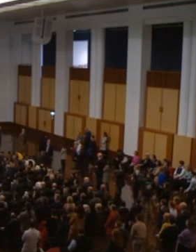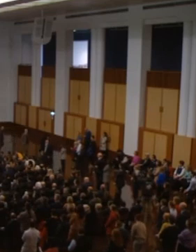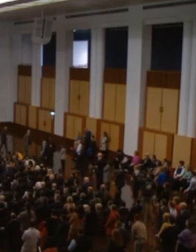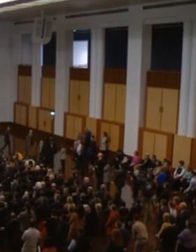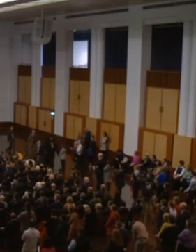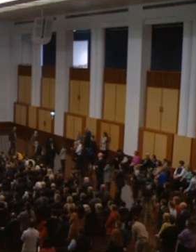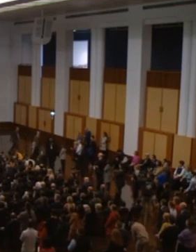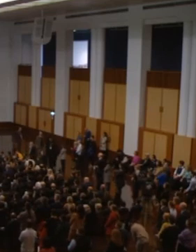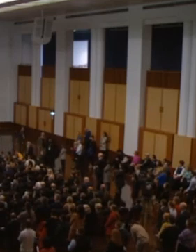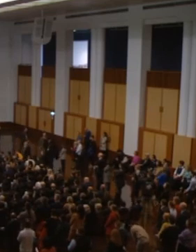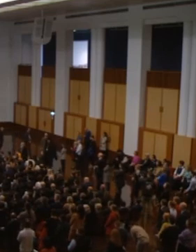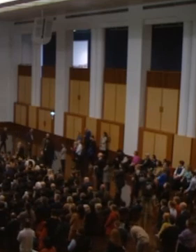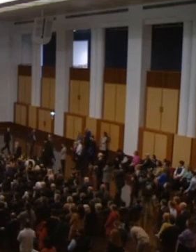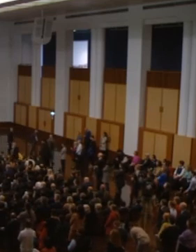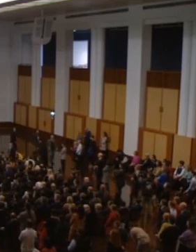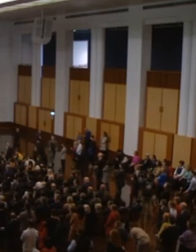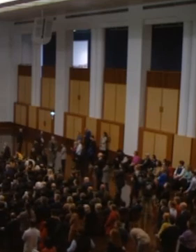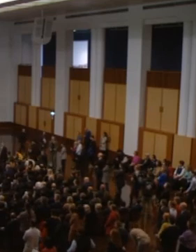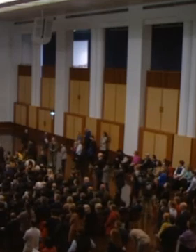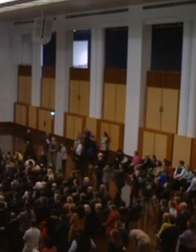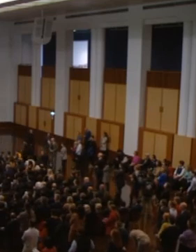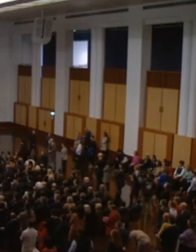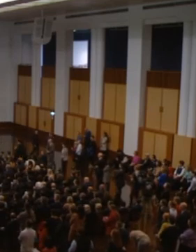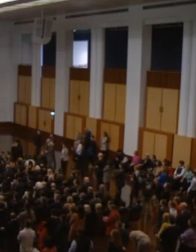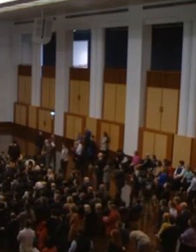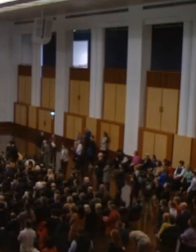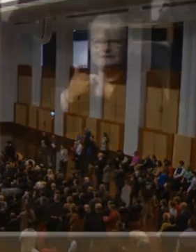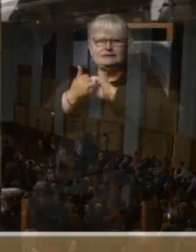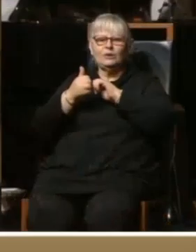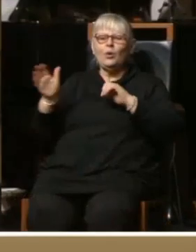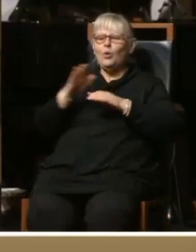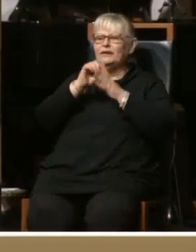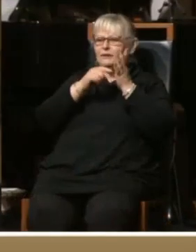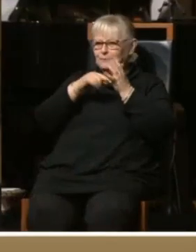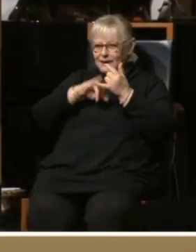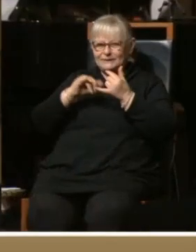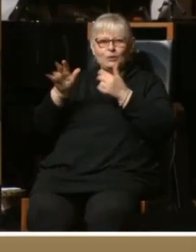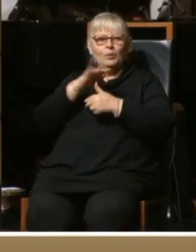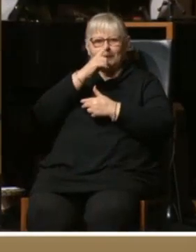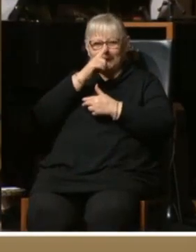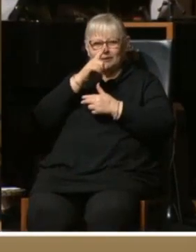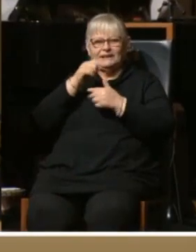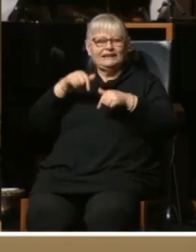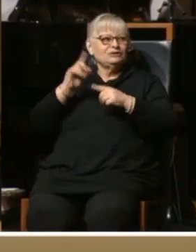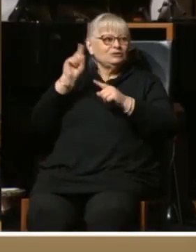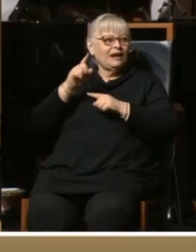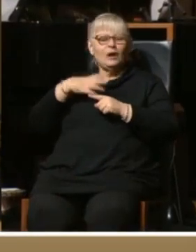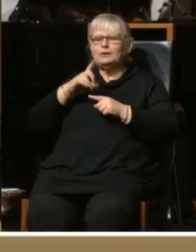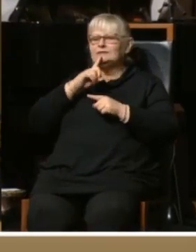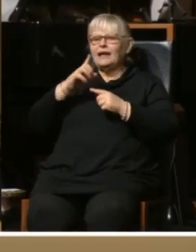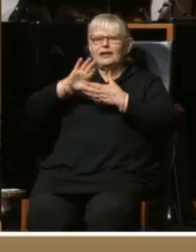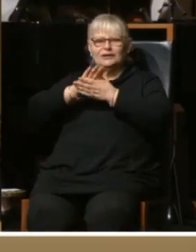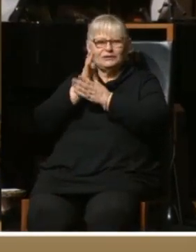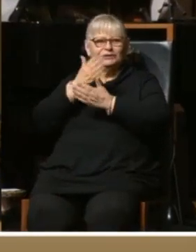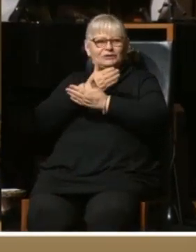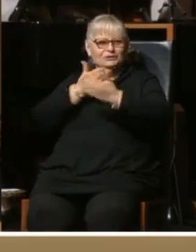Well, ladies and gentlemen, on behalf of my parliamentary colleagues, the staff of the parliamentary departments and everyone here today, may I express my sincere gratitude